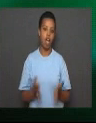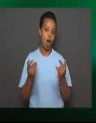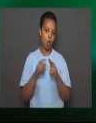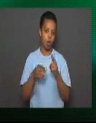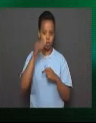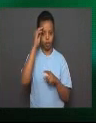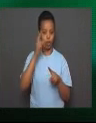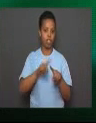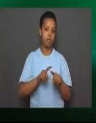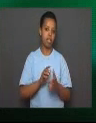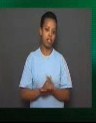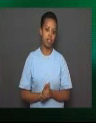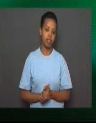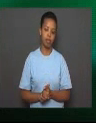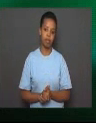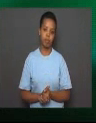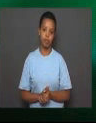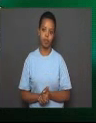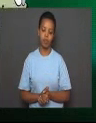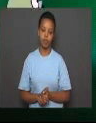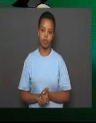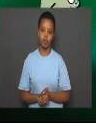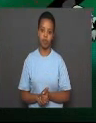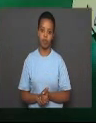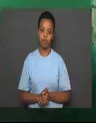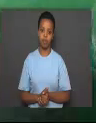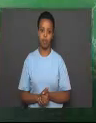Let's get back to our lesson.